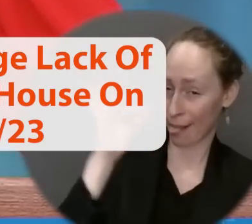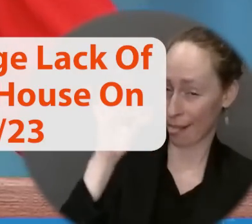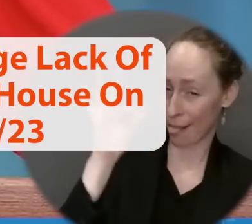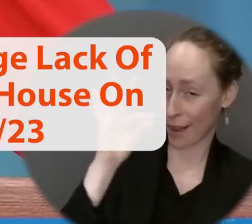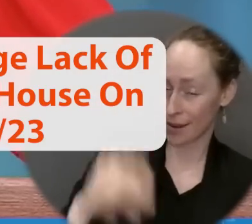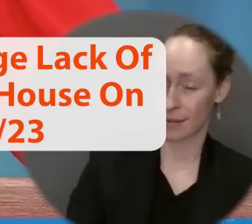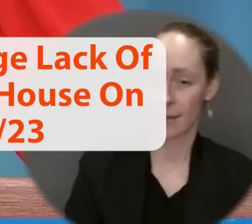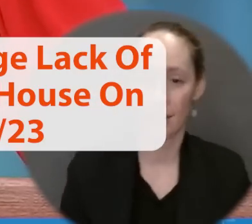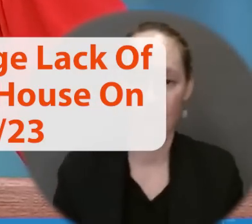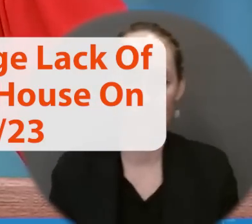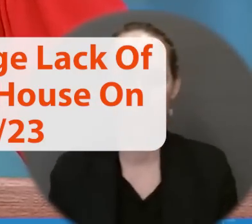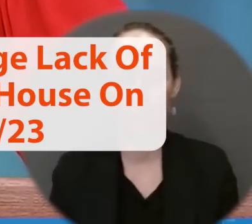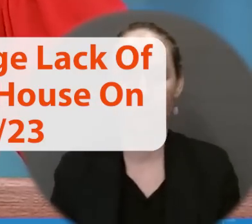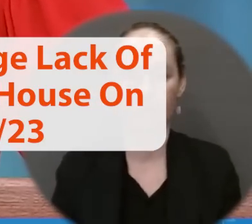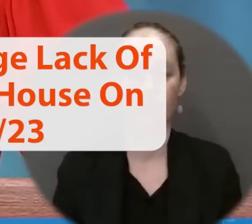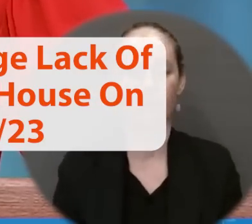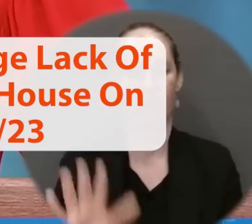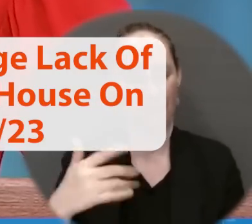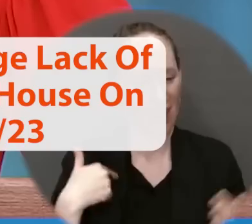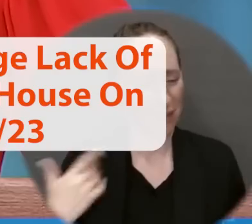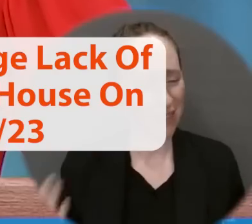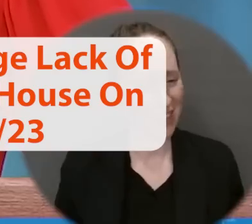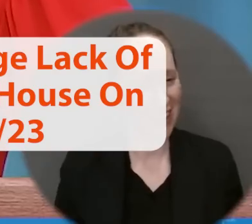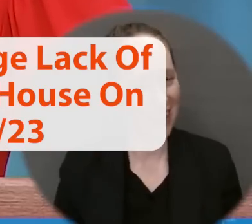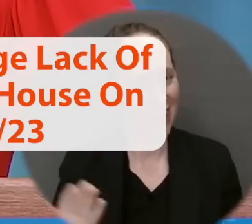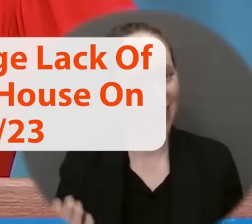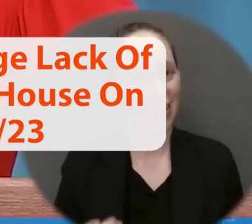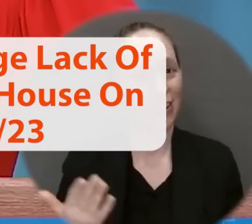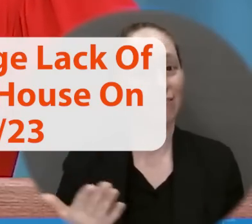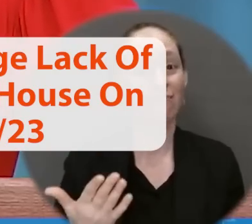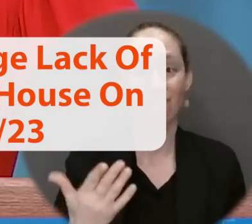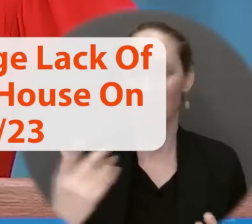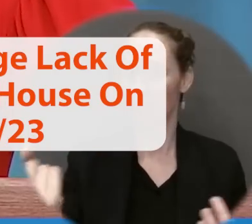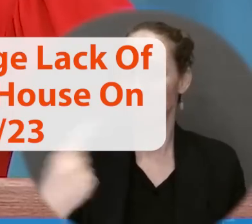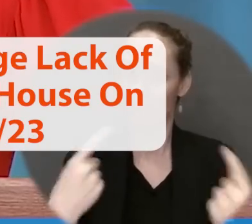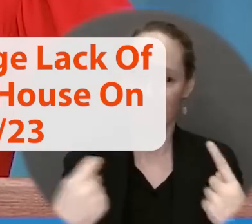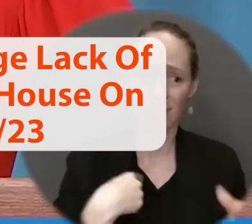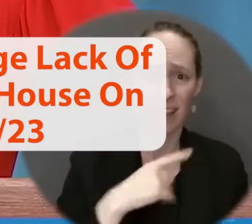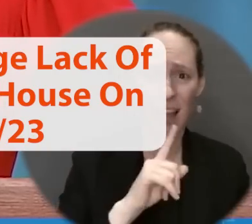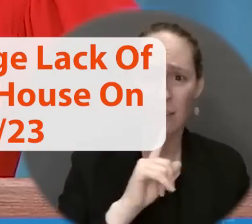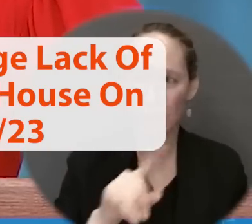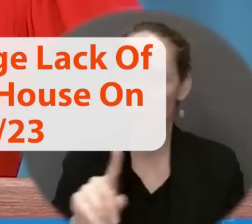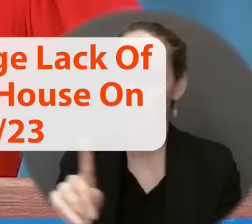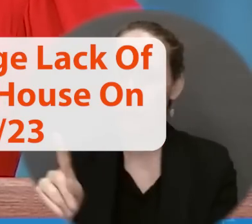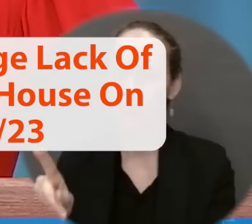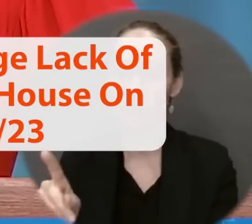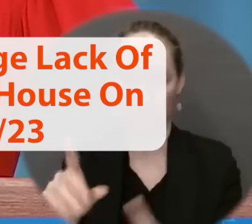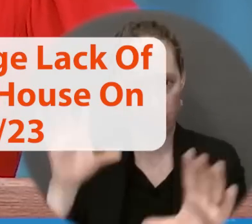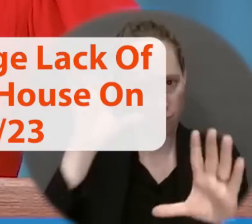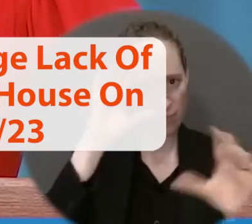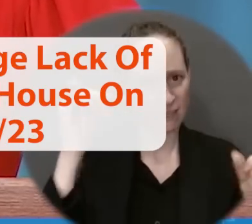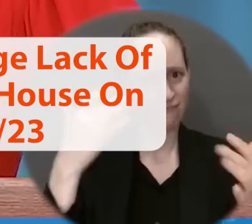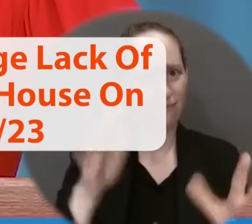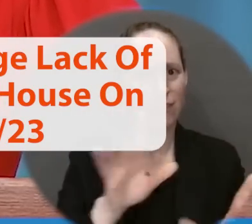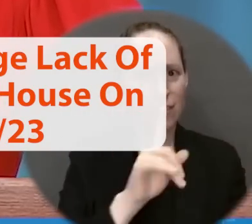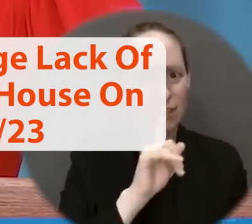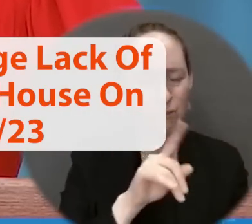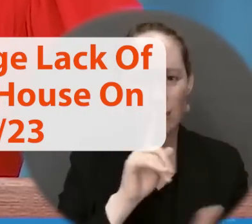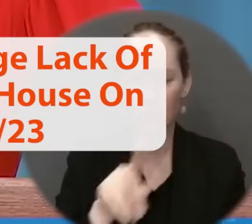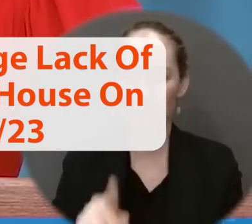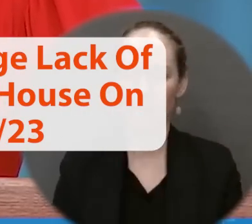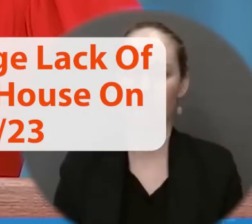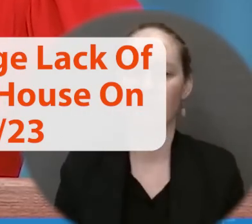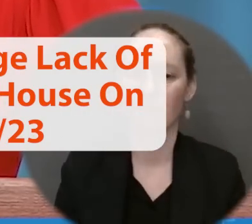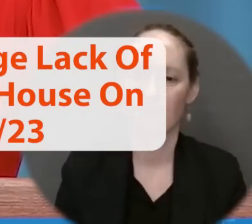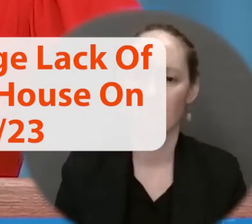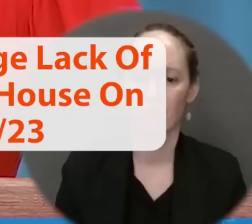people. Look, I am here standing in front of you answering these questions, right? The president took two questions this week